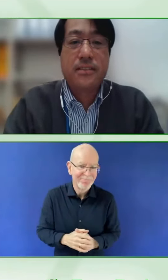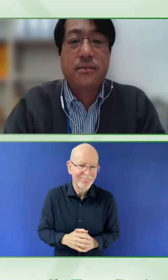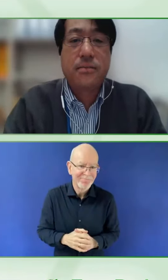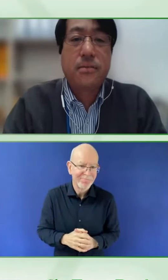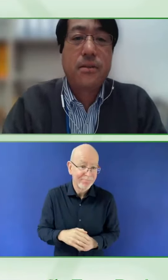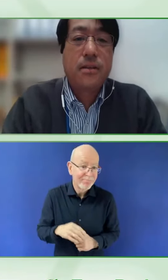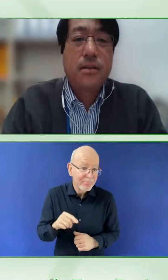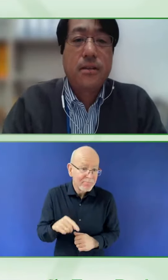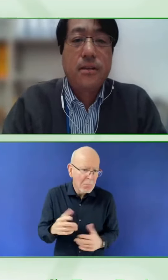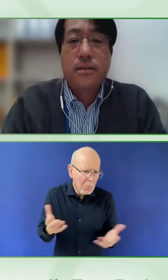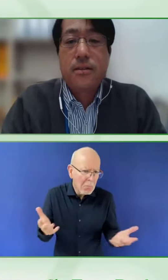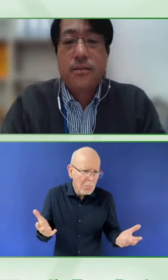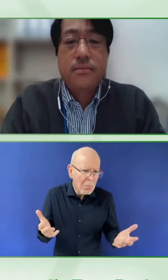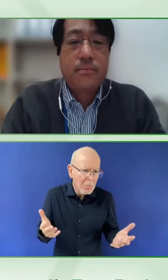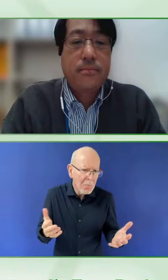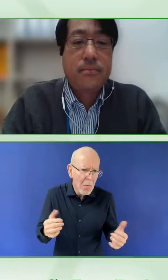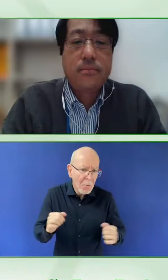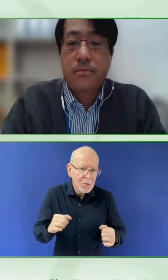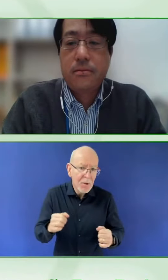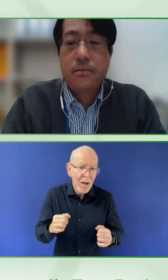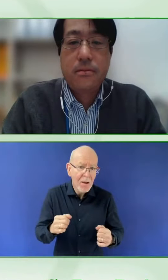Please, next.